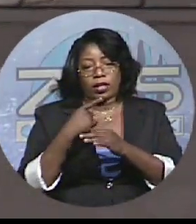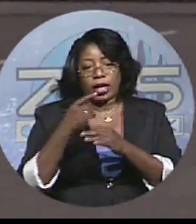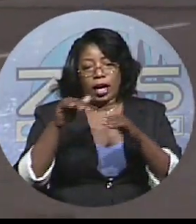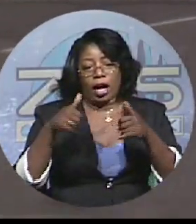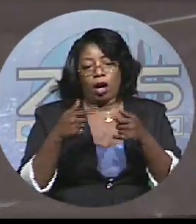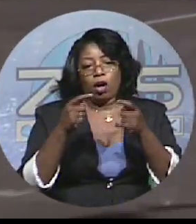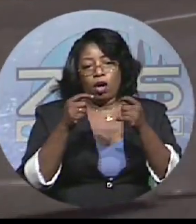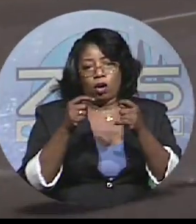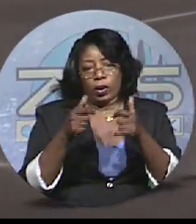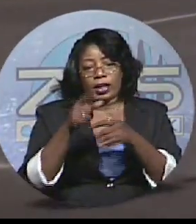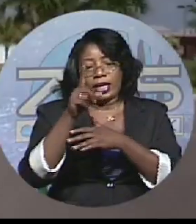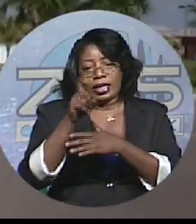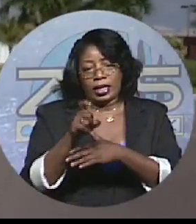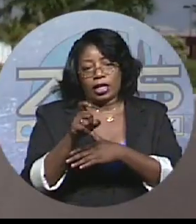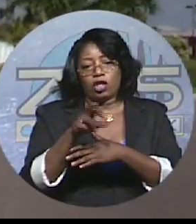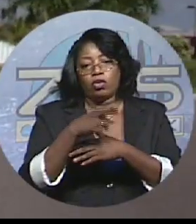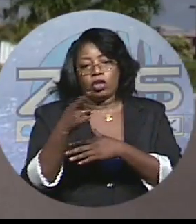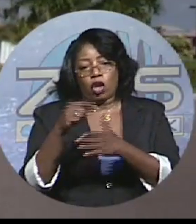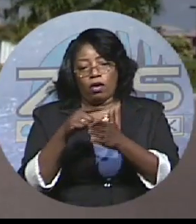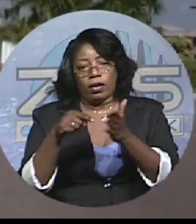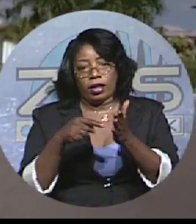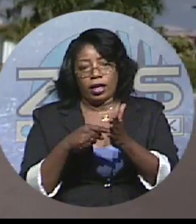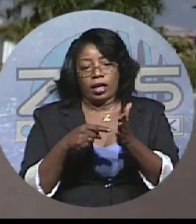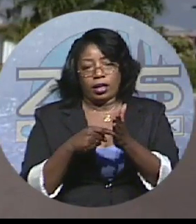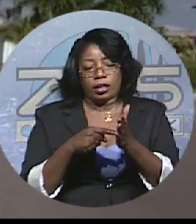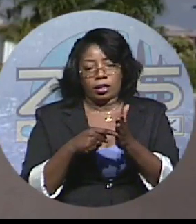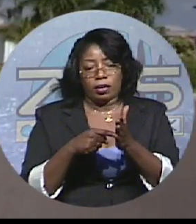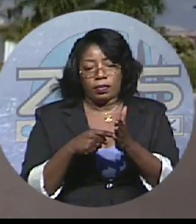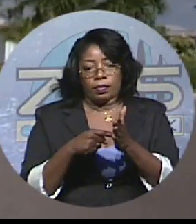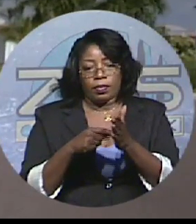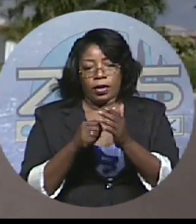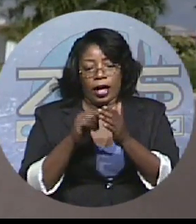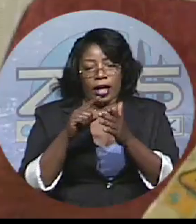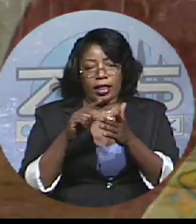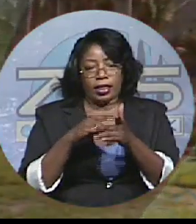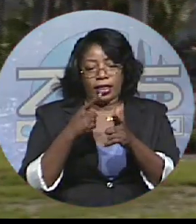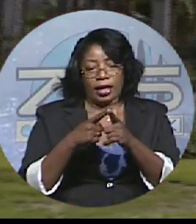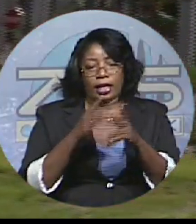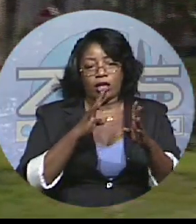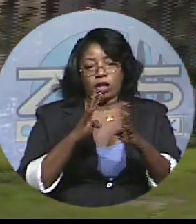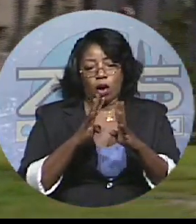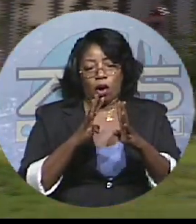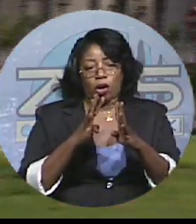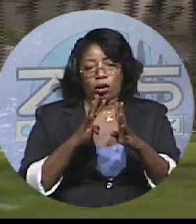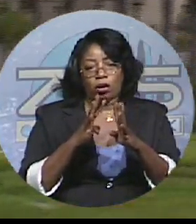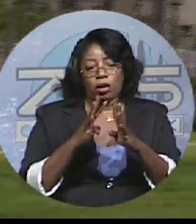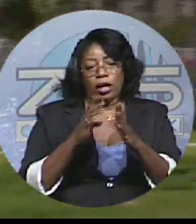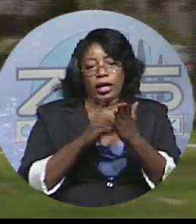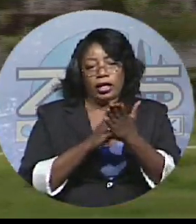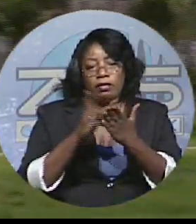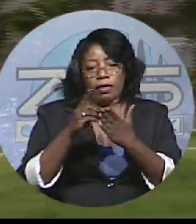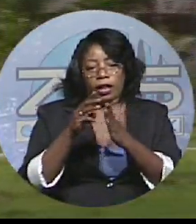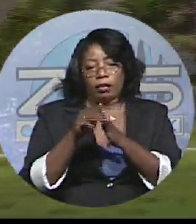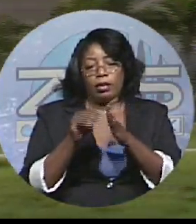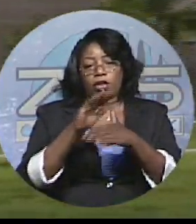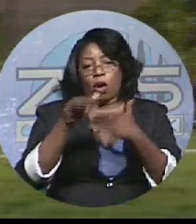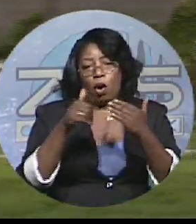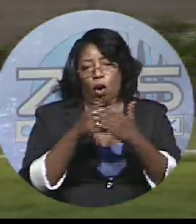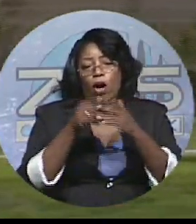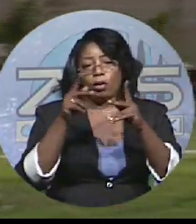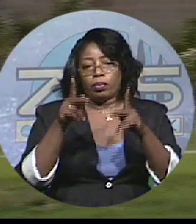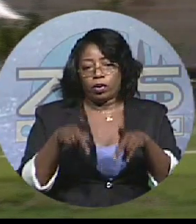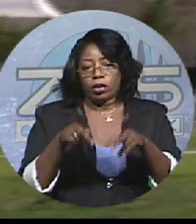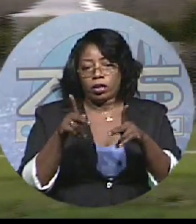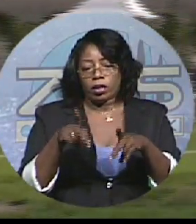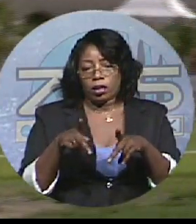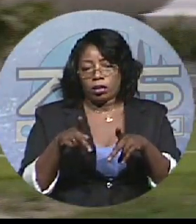a resolution. Noting this, the court empowered the joint liquidator to begin the talks aimed at resuming development with all parties,